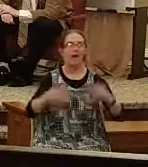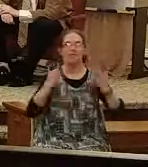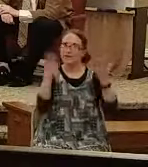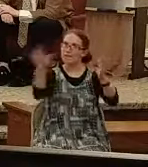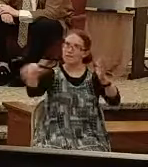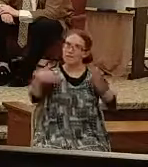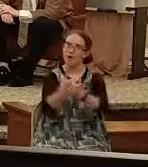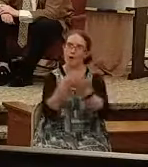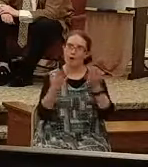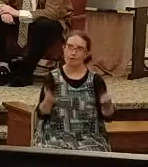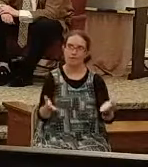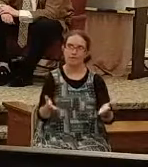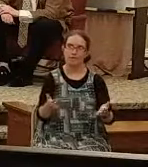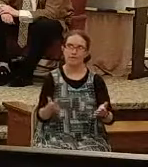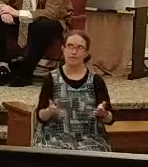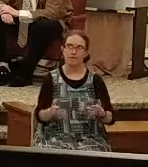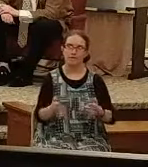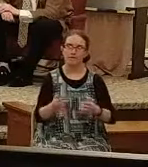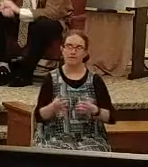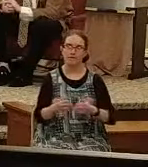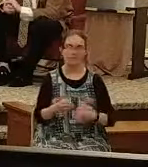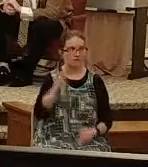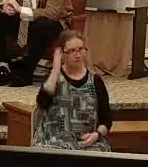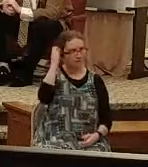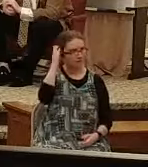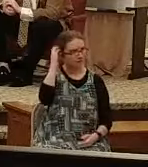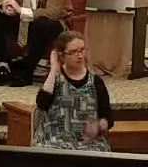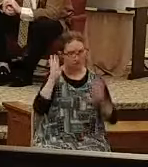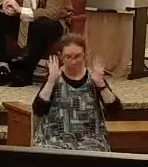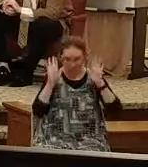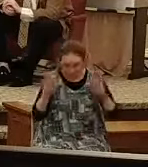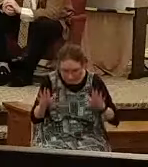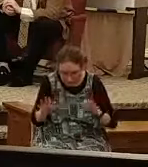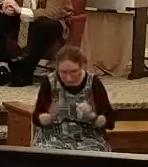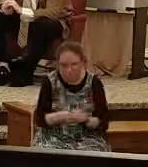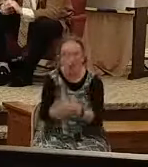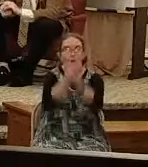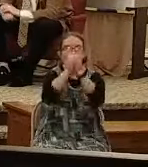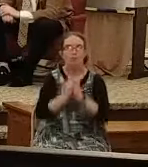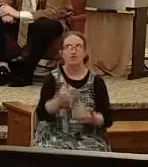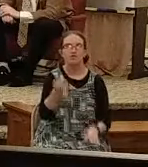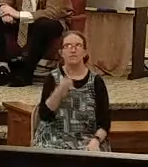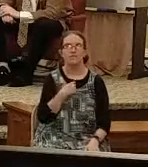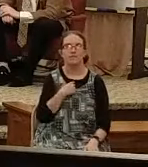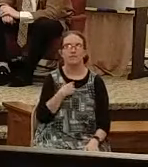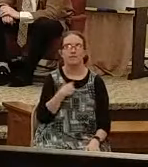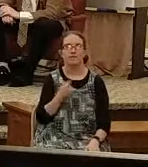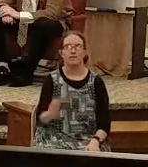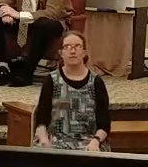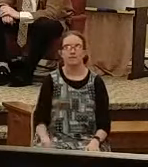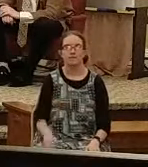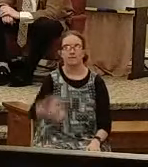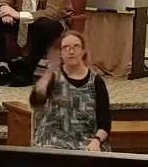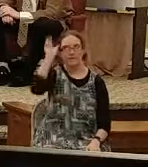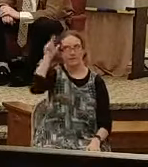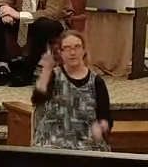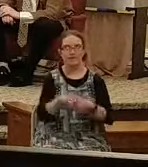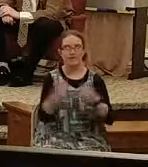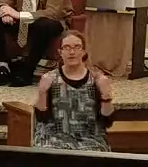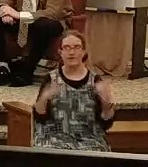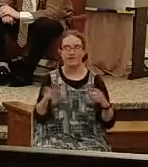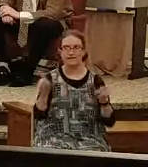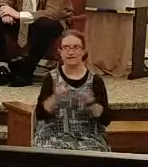you all this. I'll set you on that throne if you'll bow down and worship me. Yes, sir. Satan's still got the same